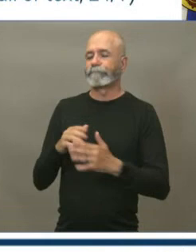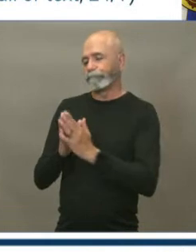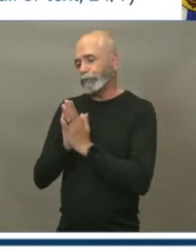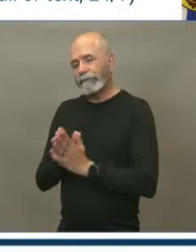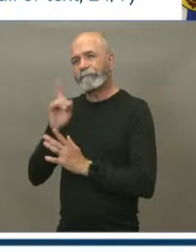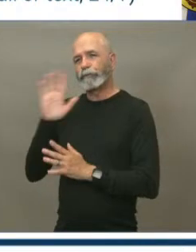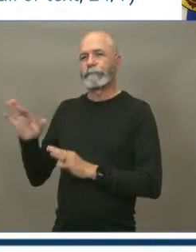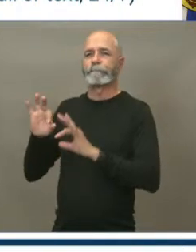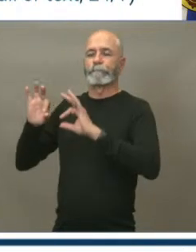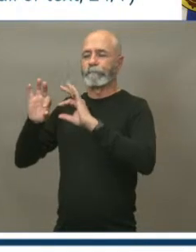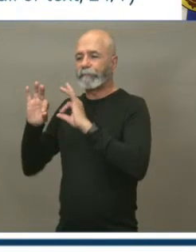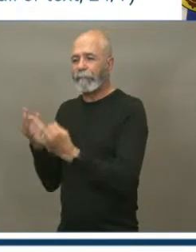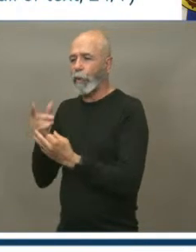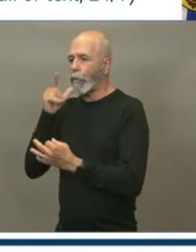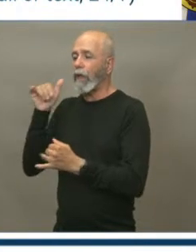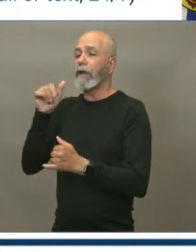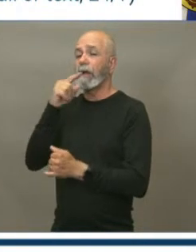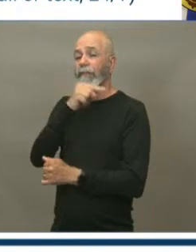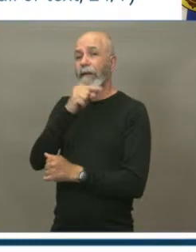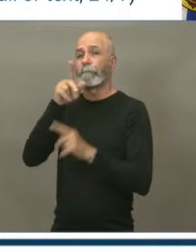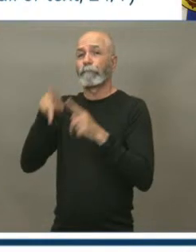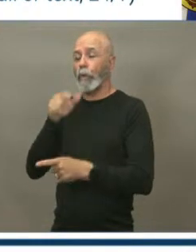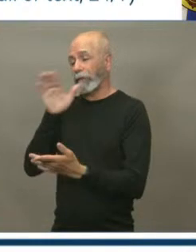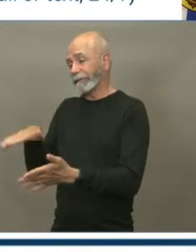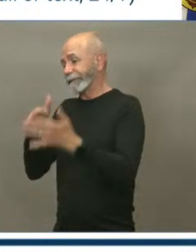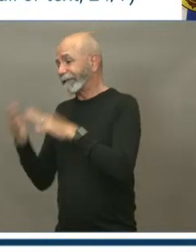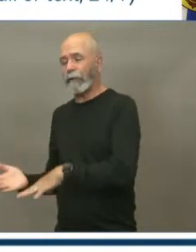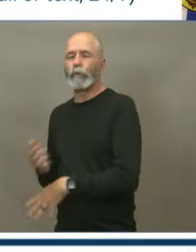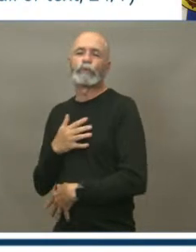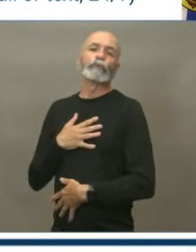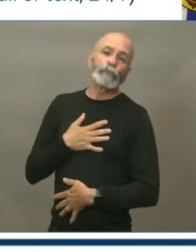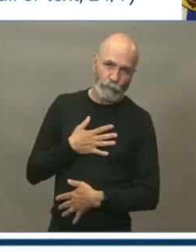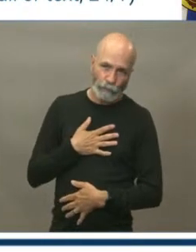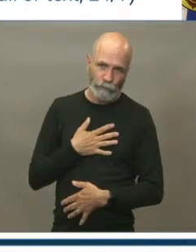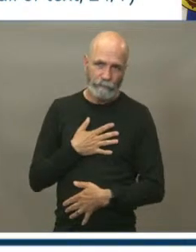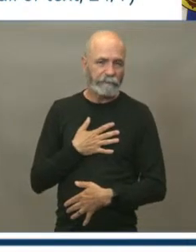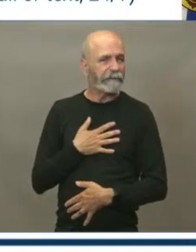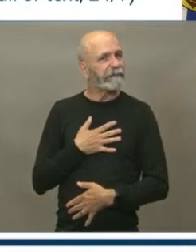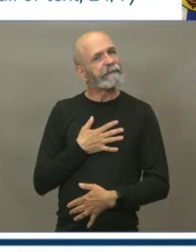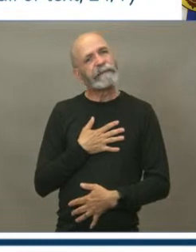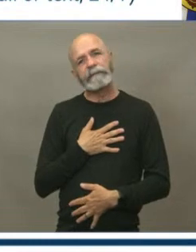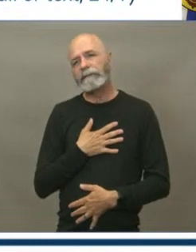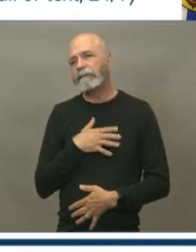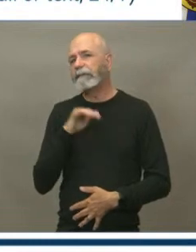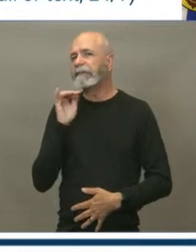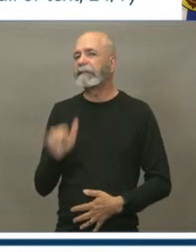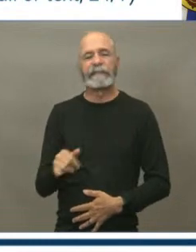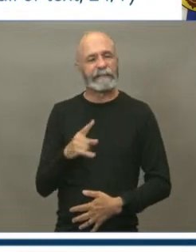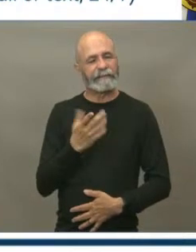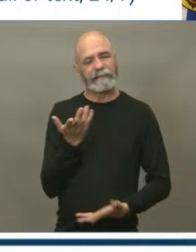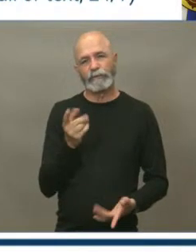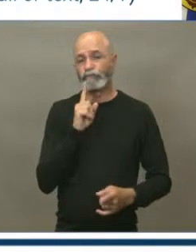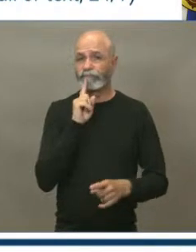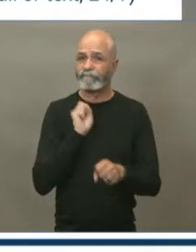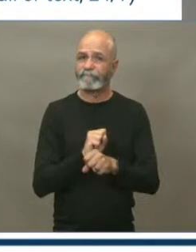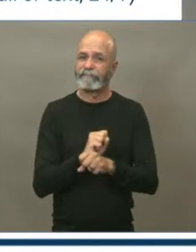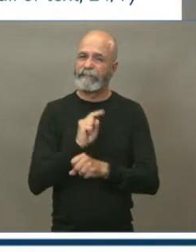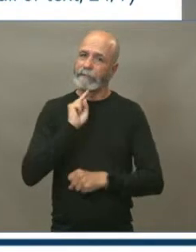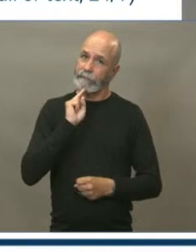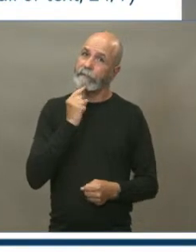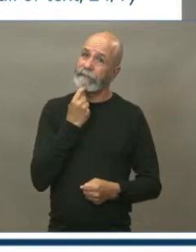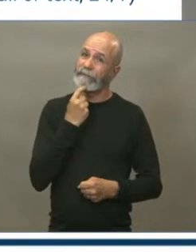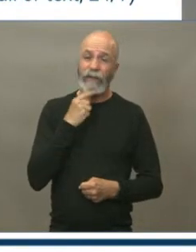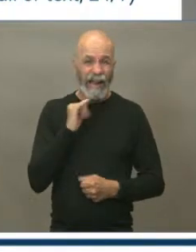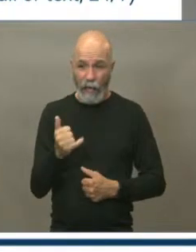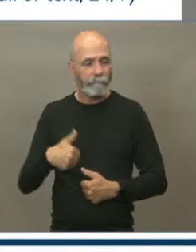one today. This virus is relentless and serious. Our hospitalization numbers are concerning. People are getting